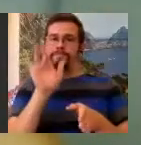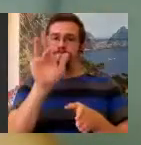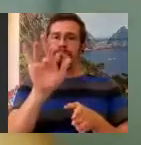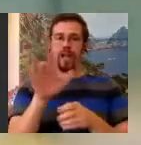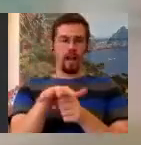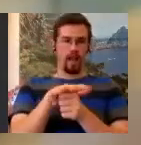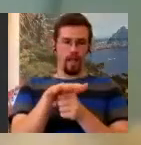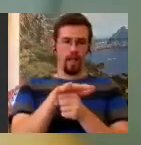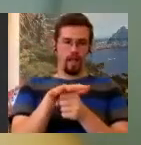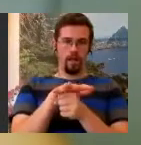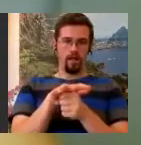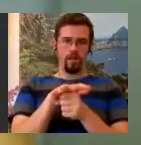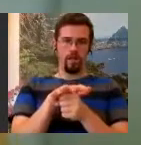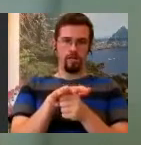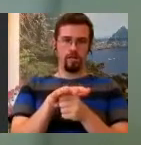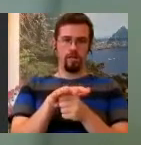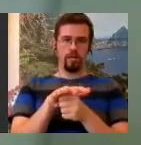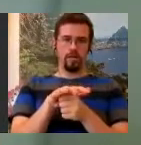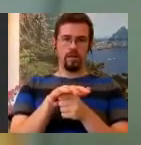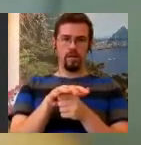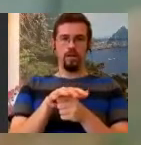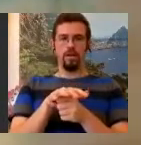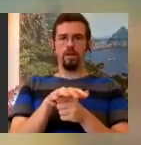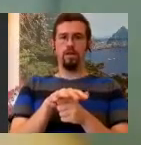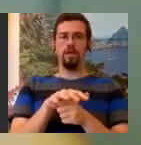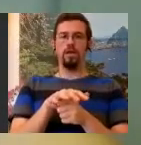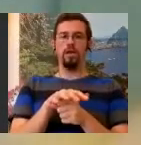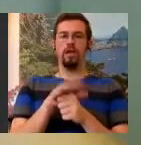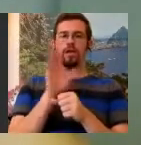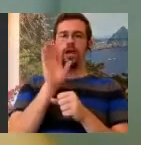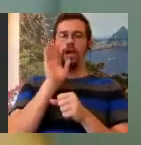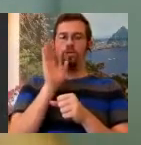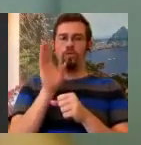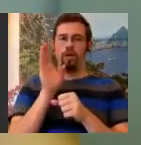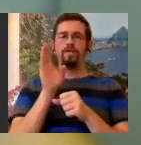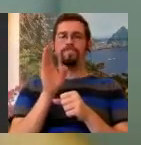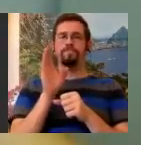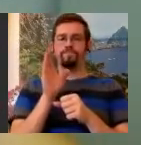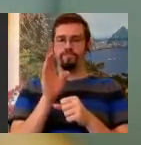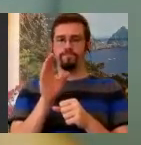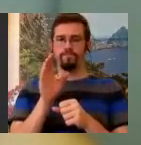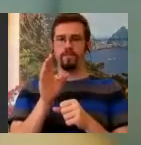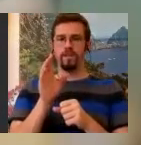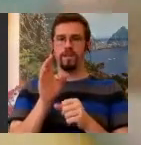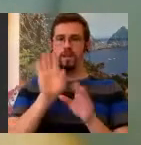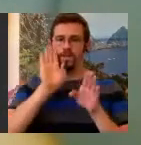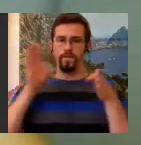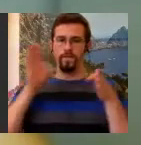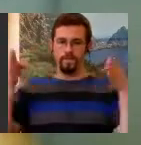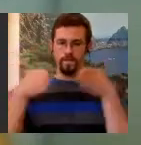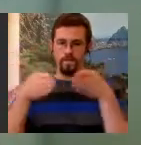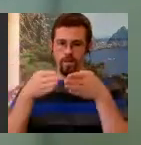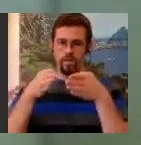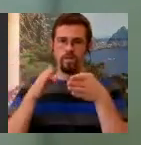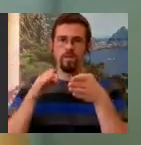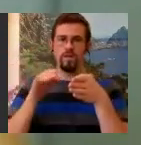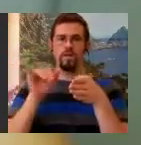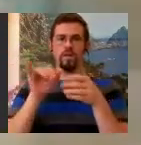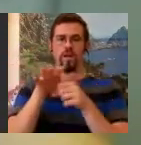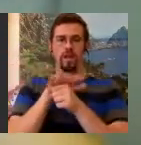you are drawn in relevant areas of the